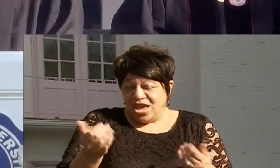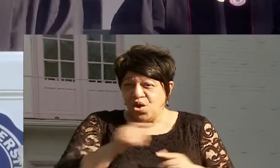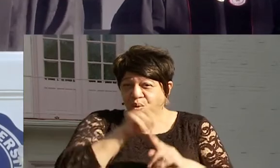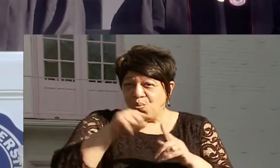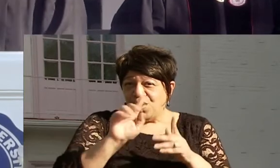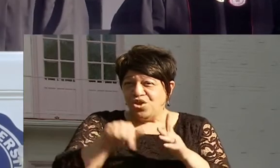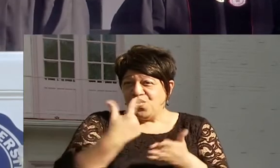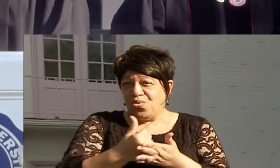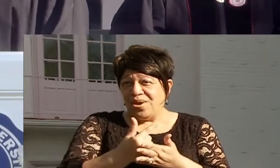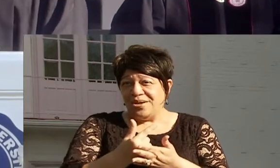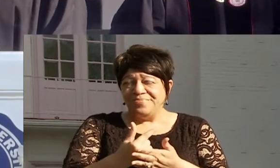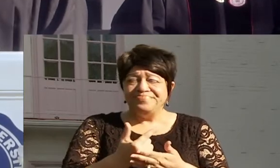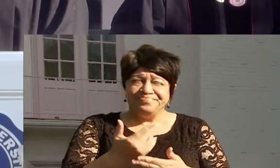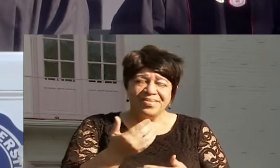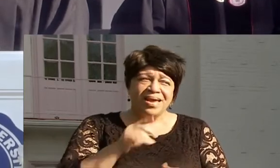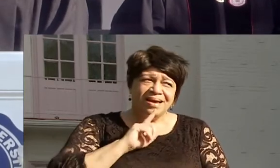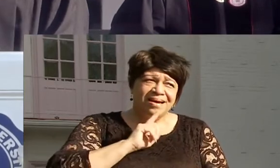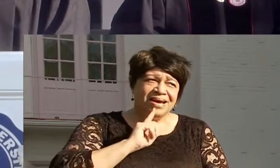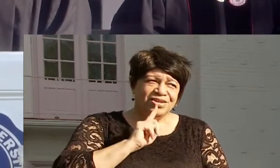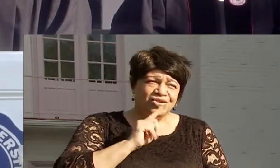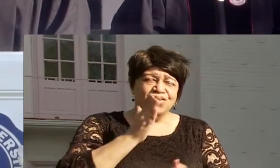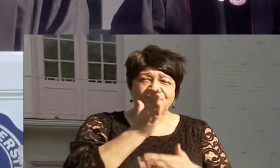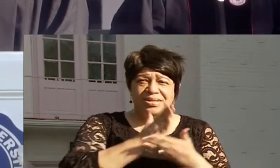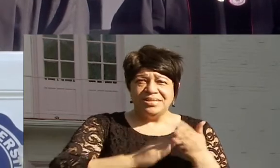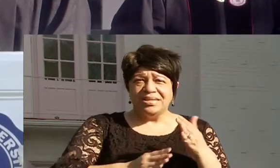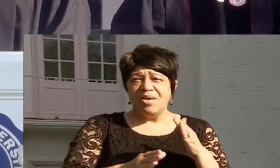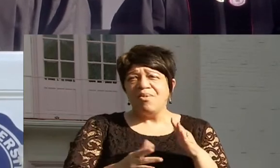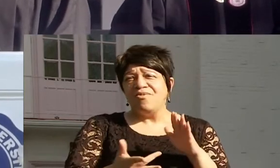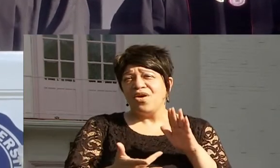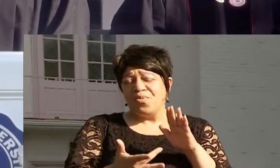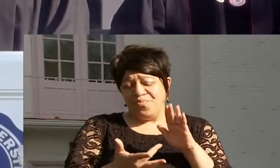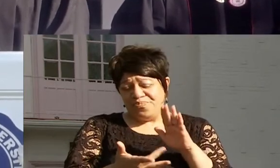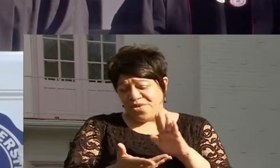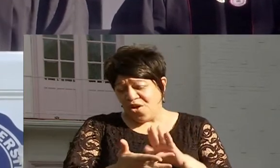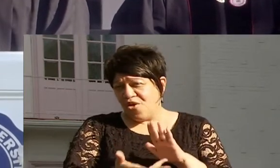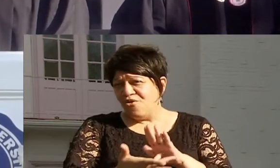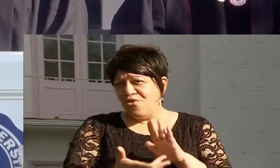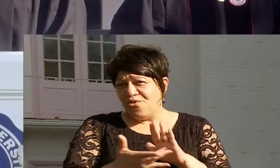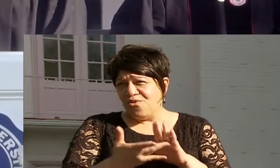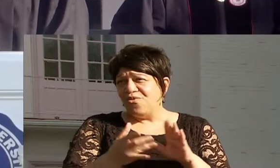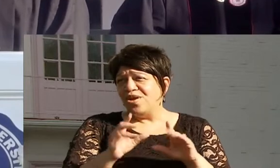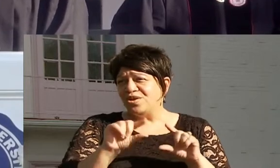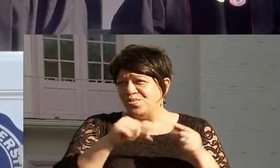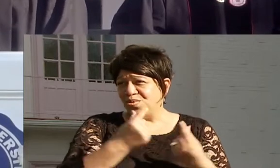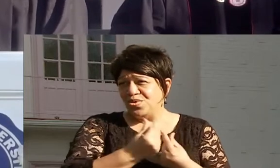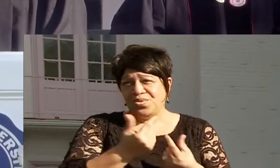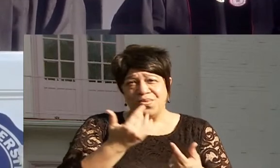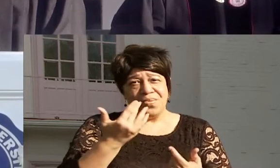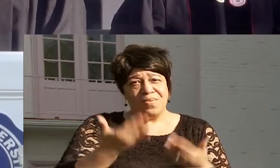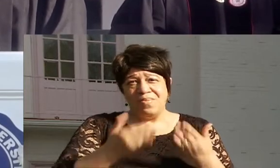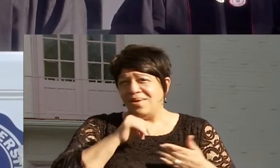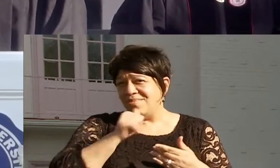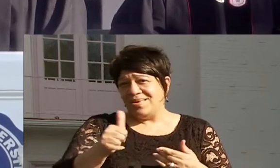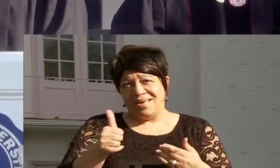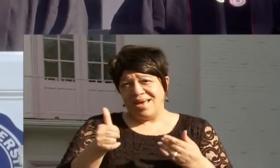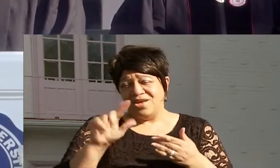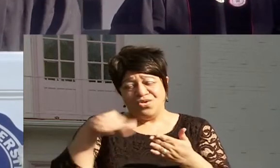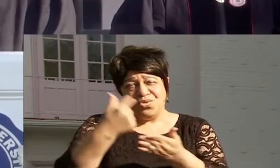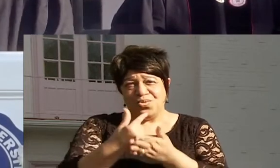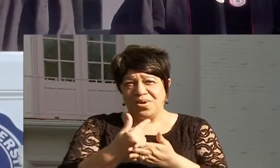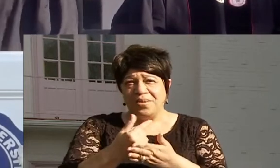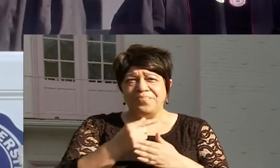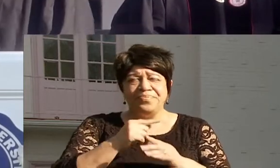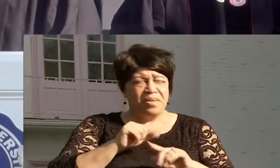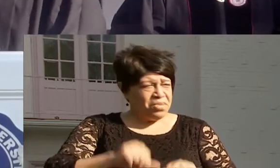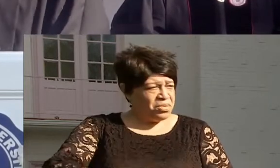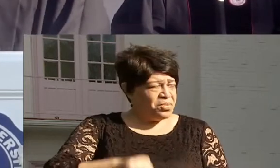Well, I'm certain some of your incoming classmates as freshmen didn't make it, and this is cause for pride and concern. Be prideful